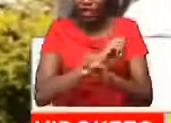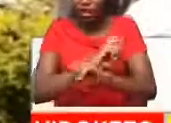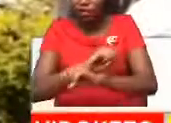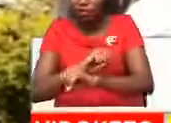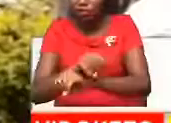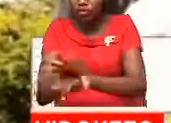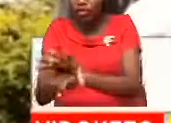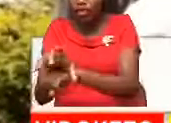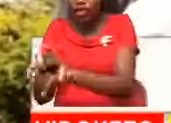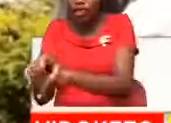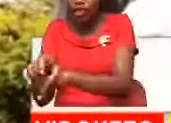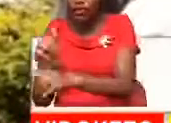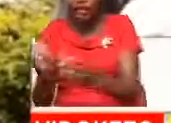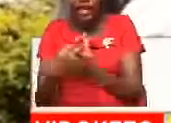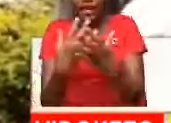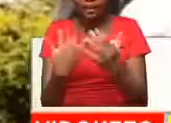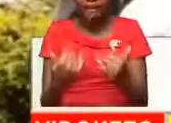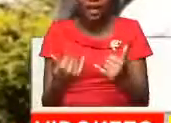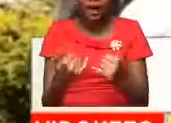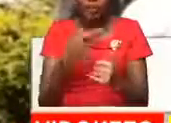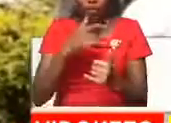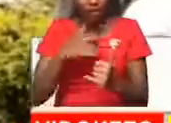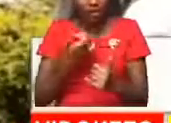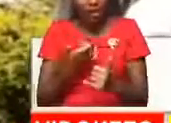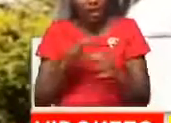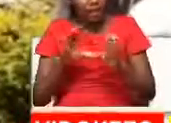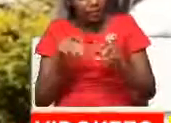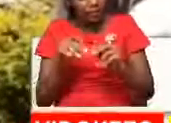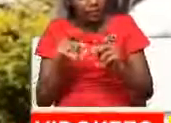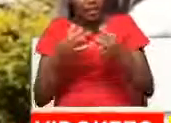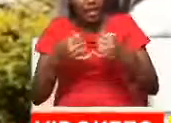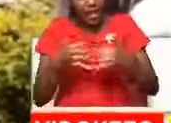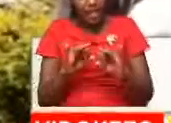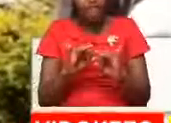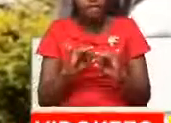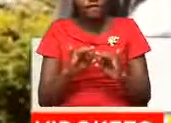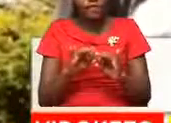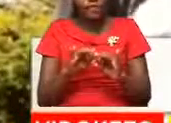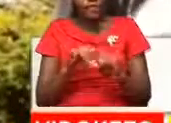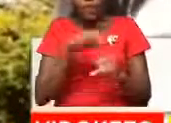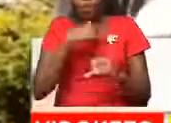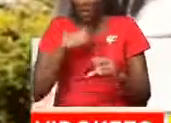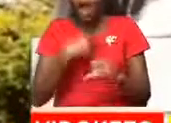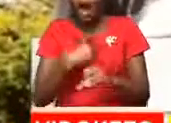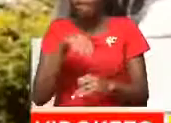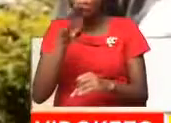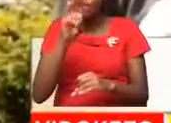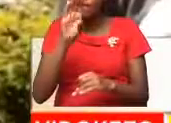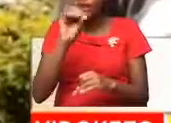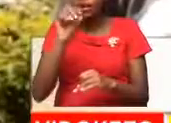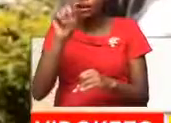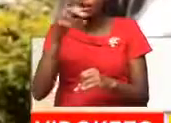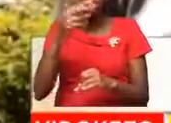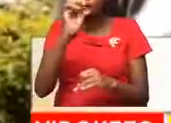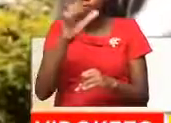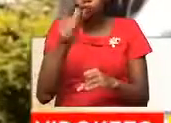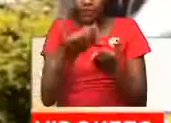it fit that one of these sanitization booths comes to Webuye Hospital.